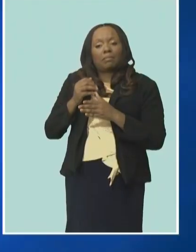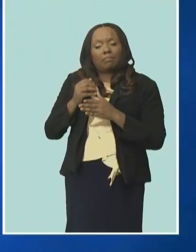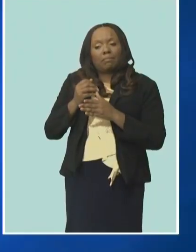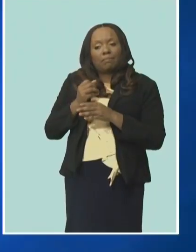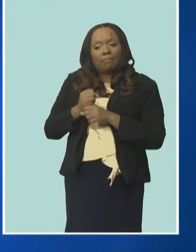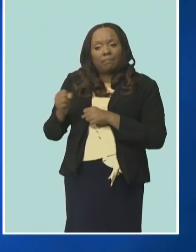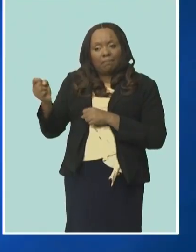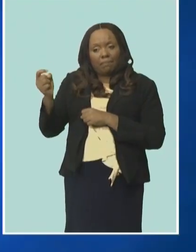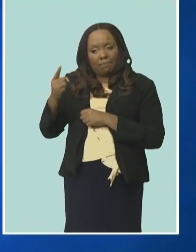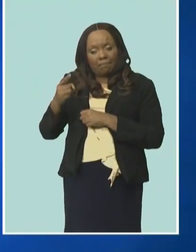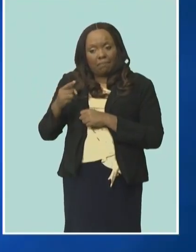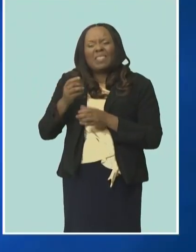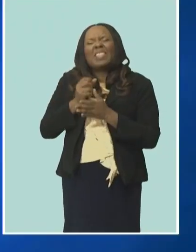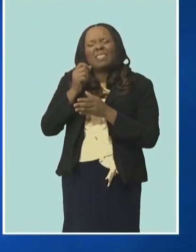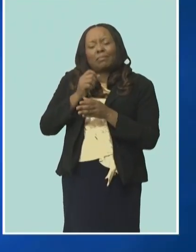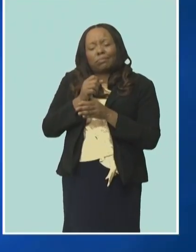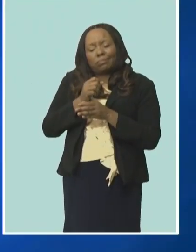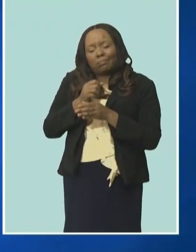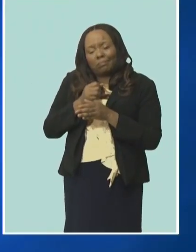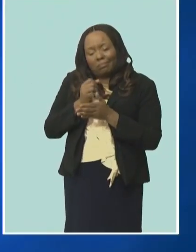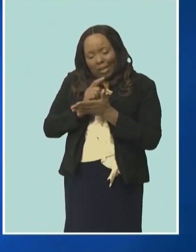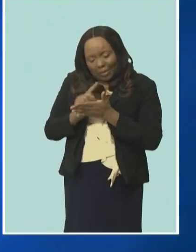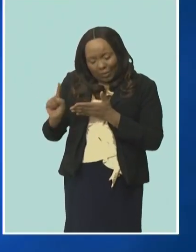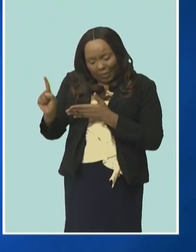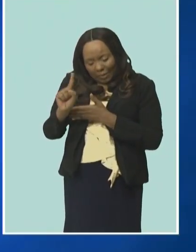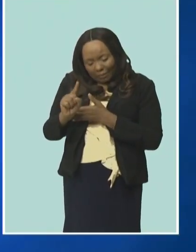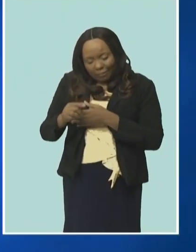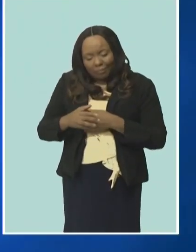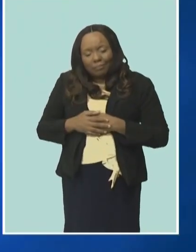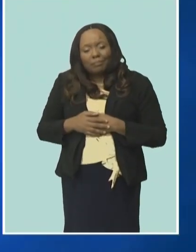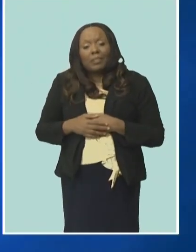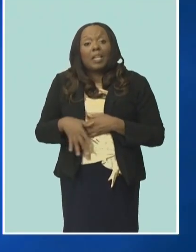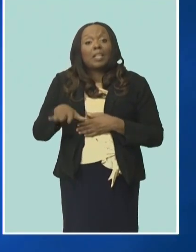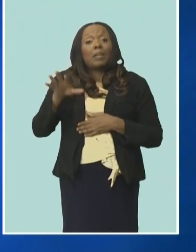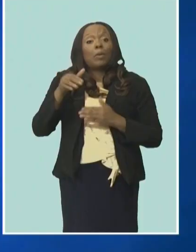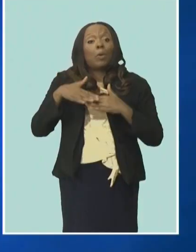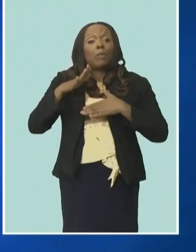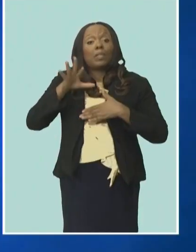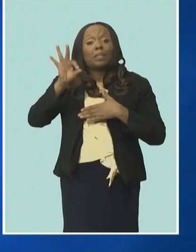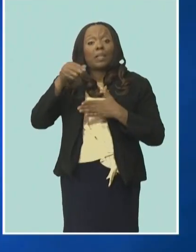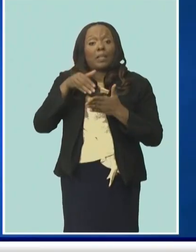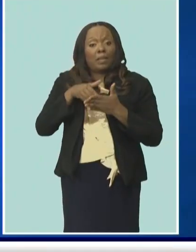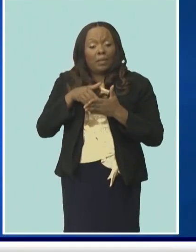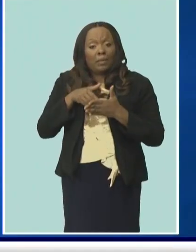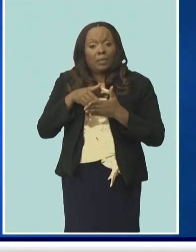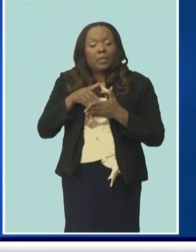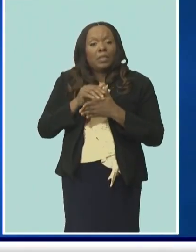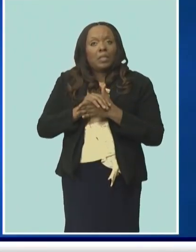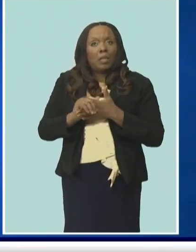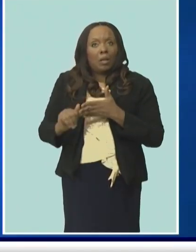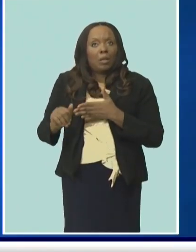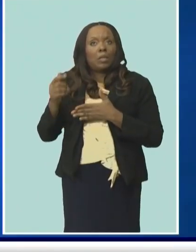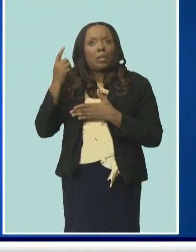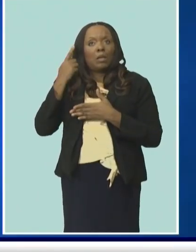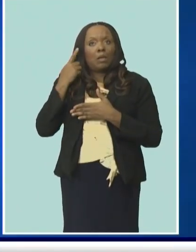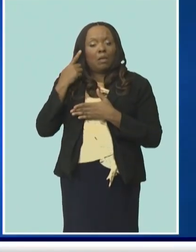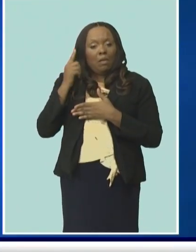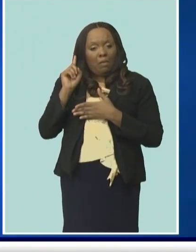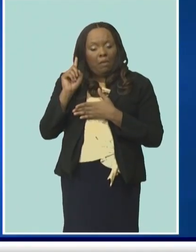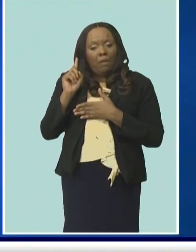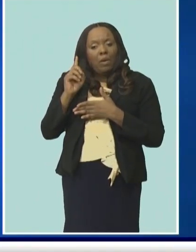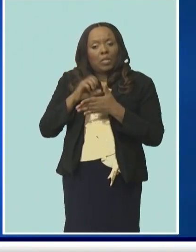$9,200 is the value for those who are in culinary arts or hospitality studies for your first